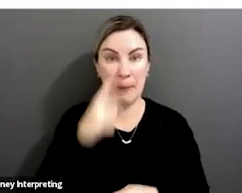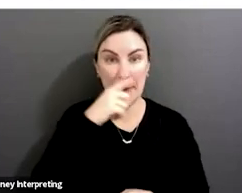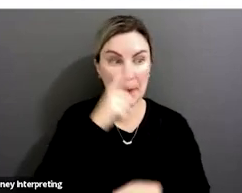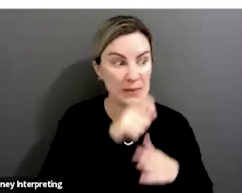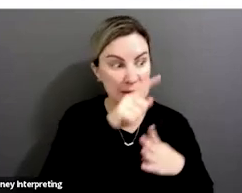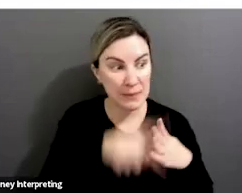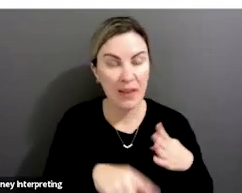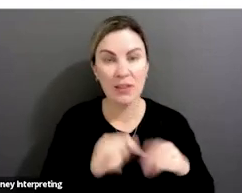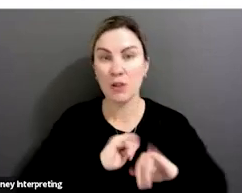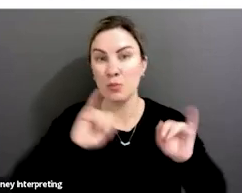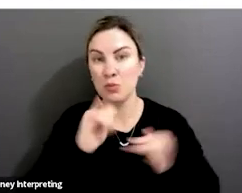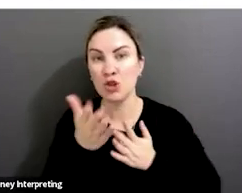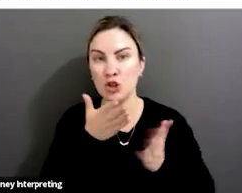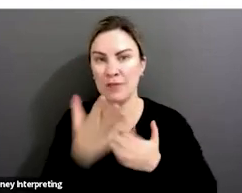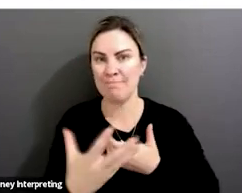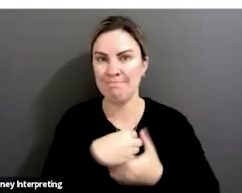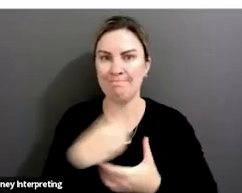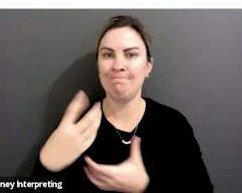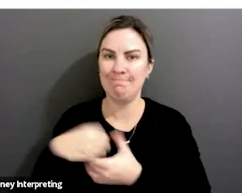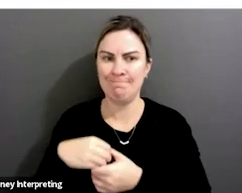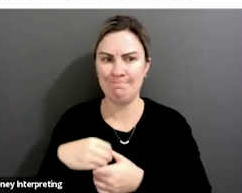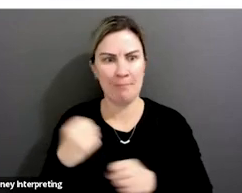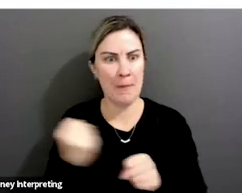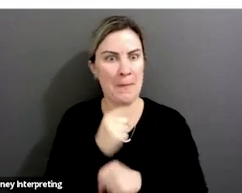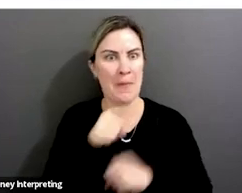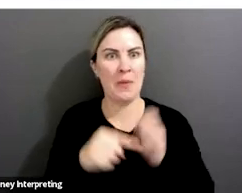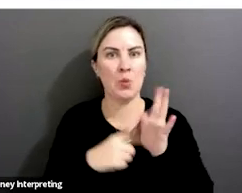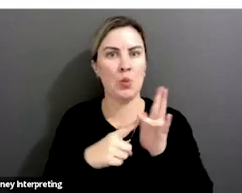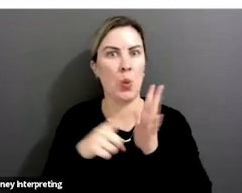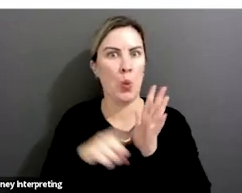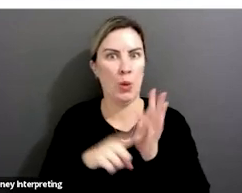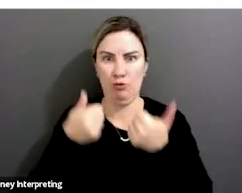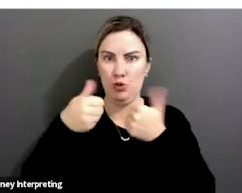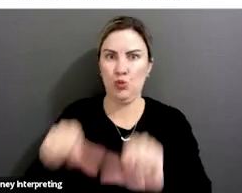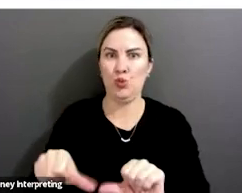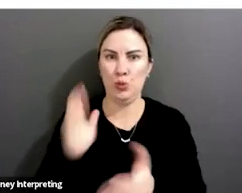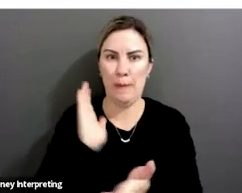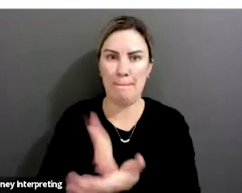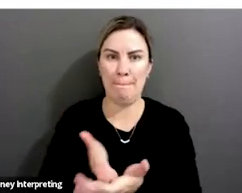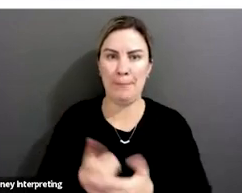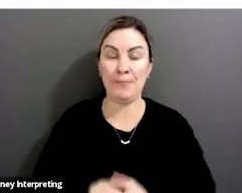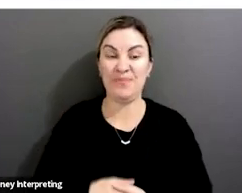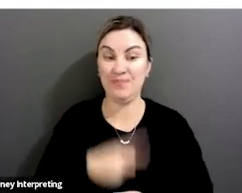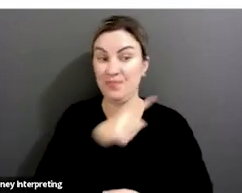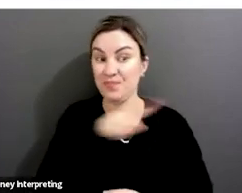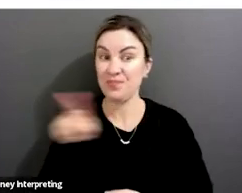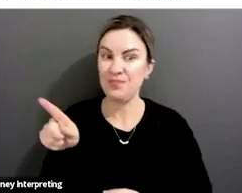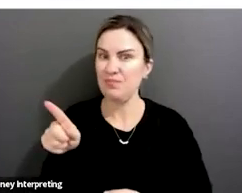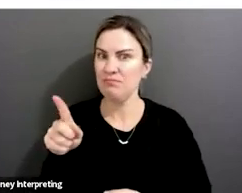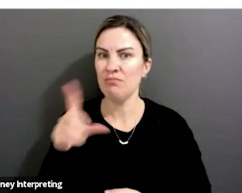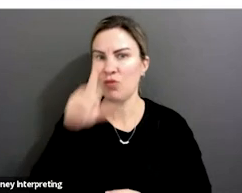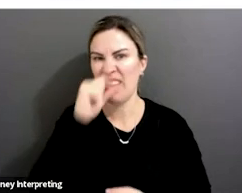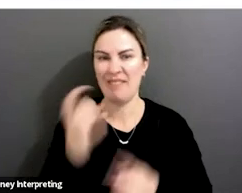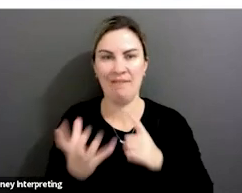with government, all putting these tools into action as we go. So these products, all available on the Collaborating for